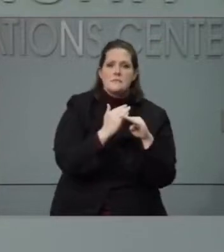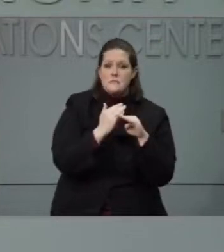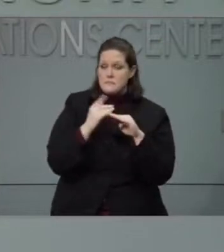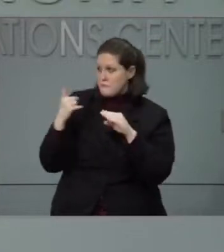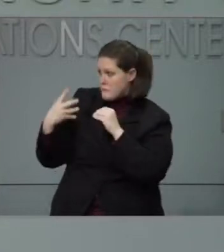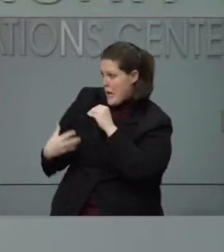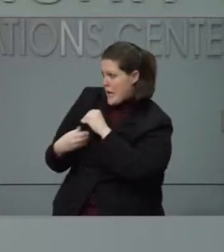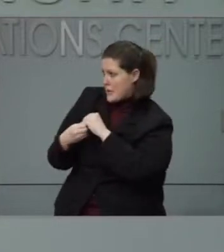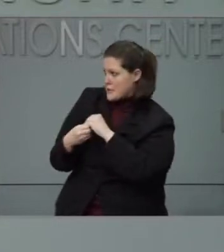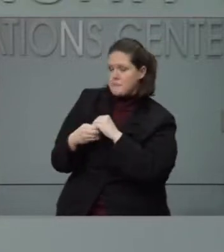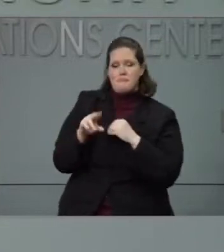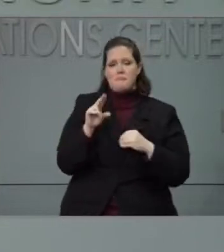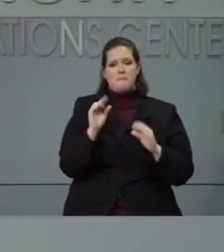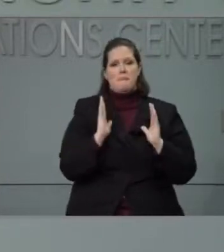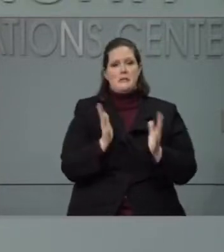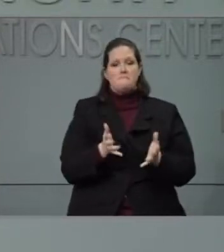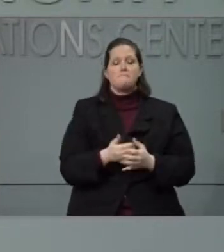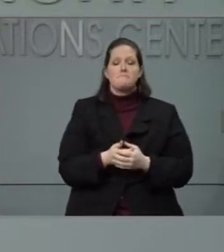question, please.